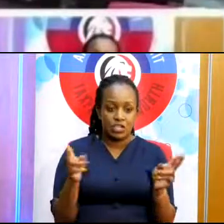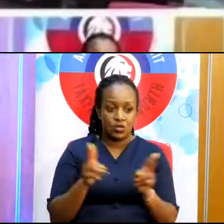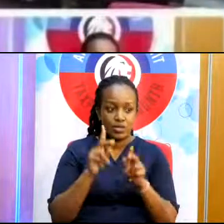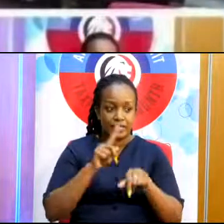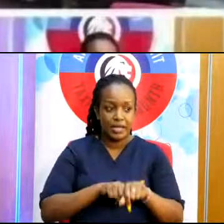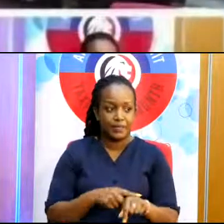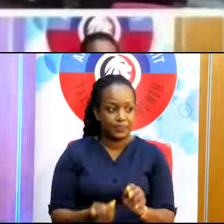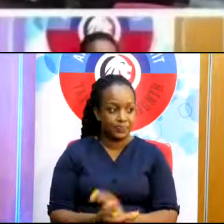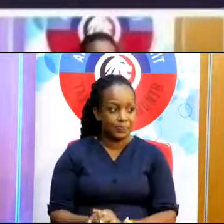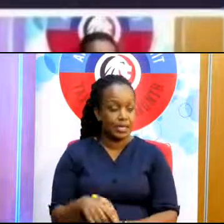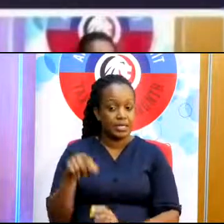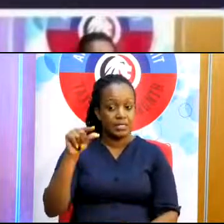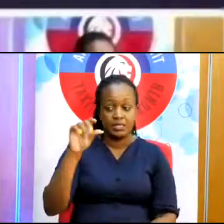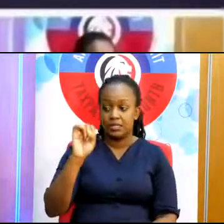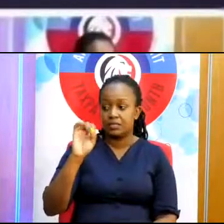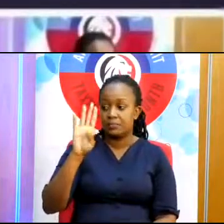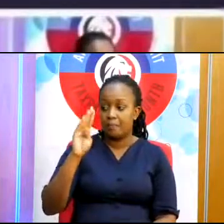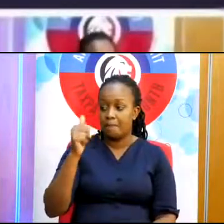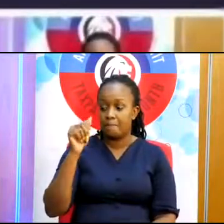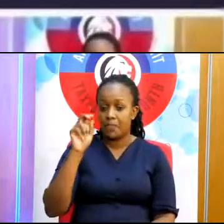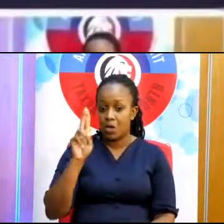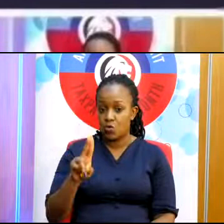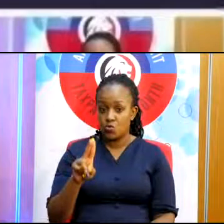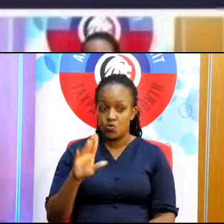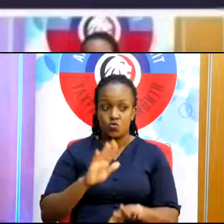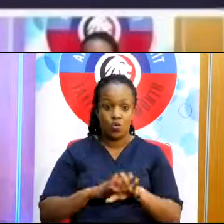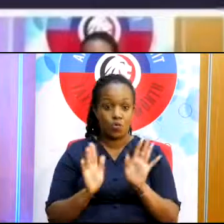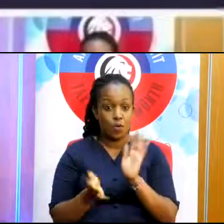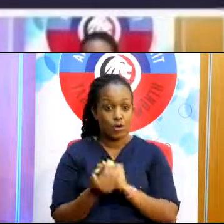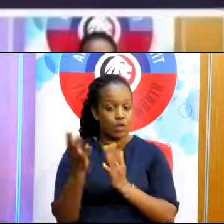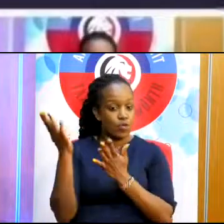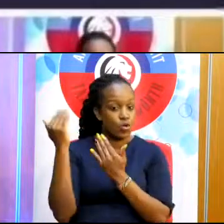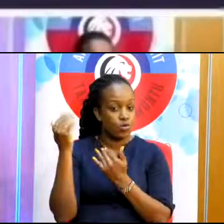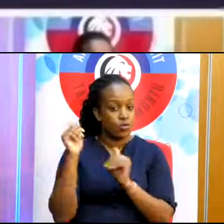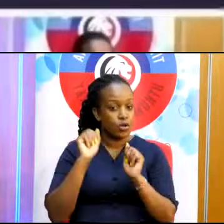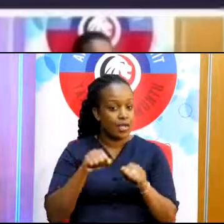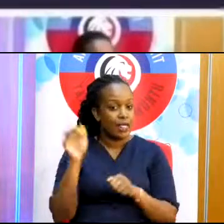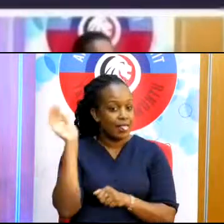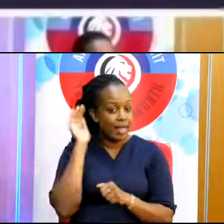Mr. Jibao, good morning. We trust you can hear us from Sierra Leone.